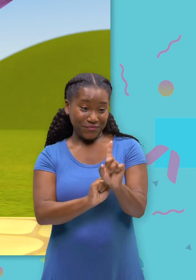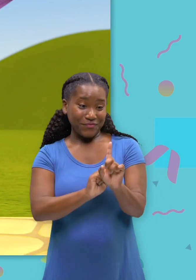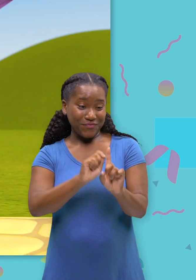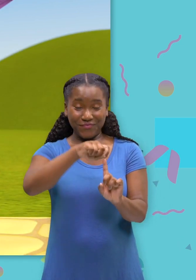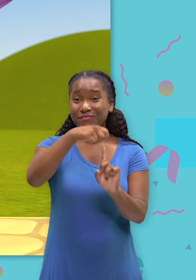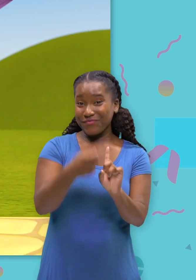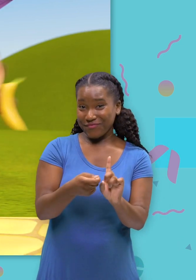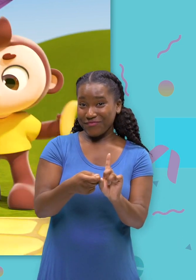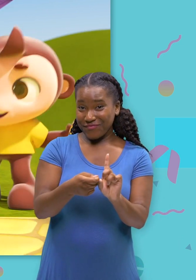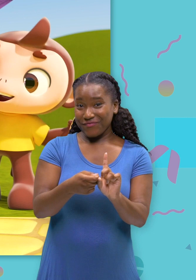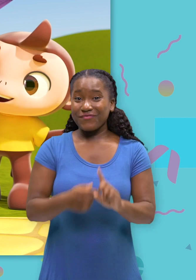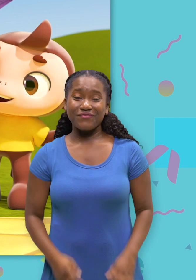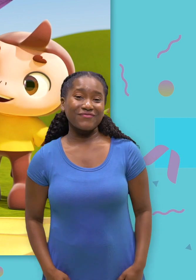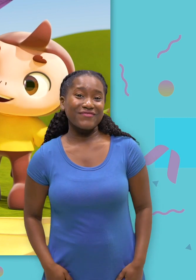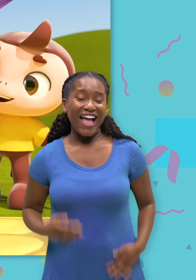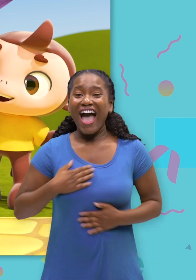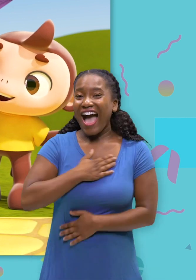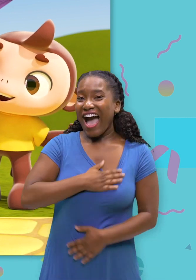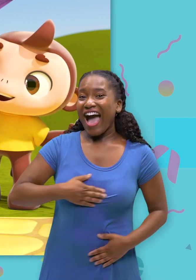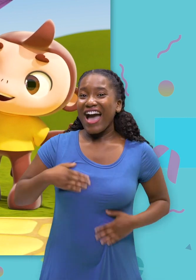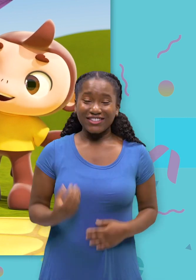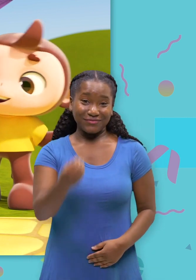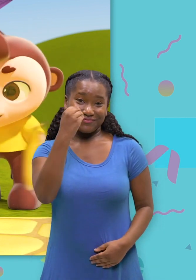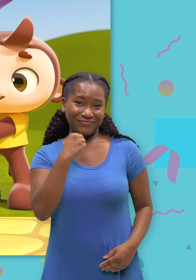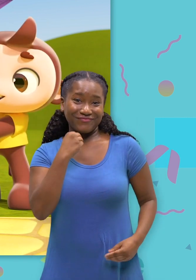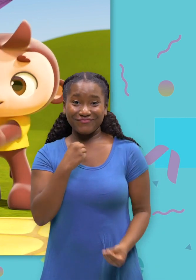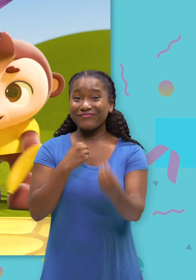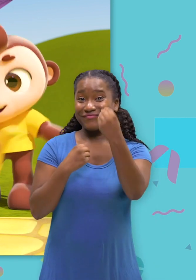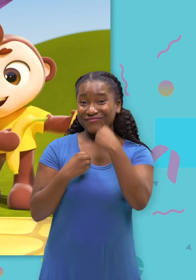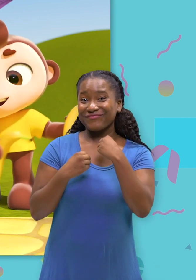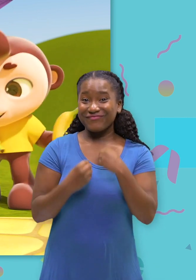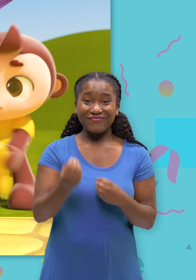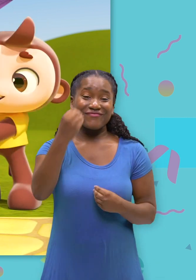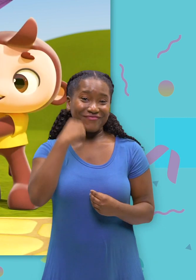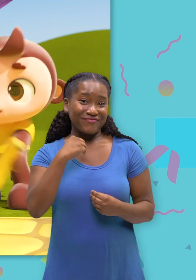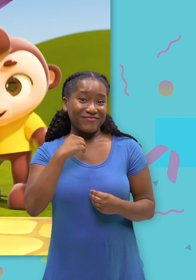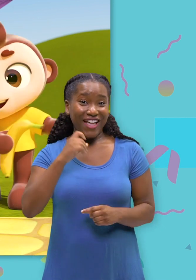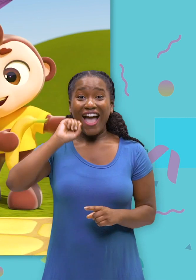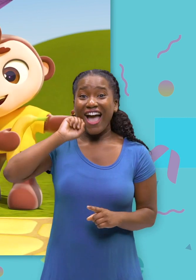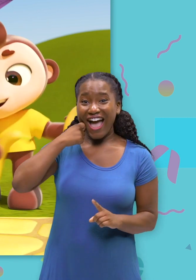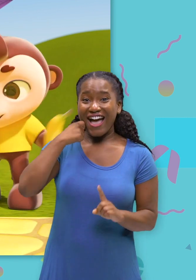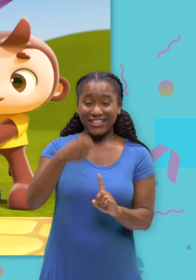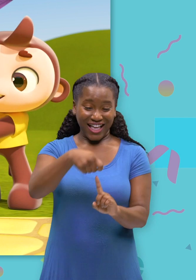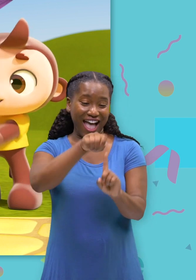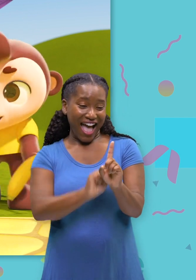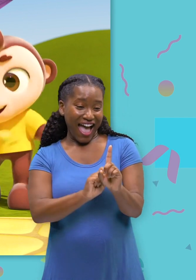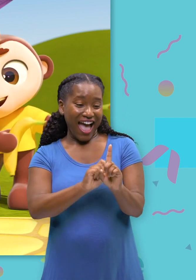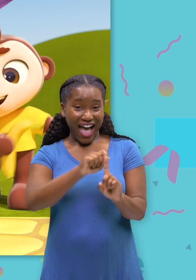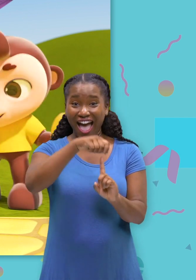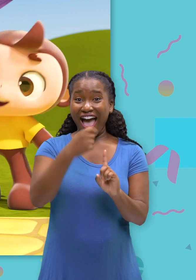eat apples and bananas. I like to eat, eat,